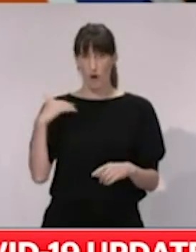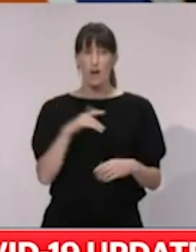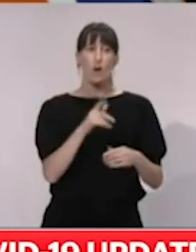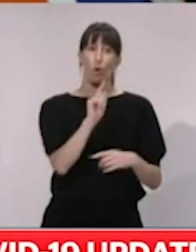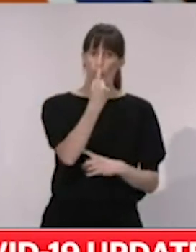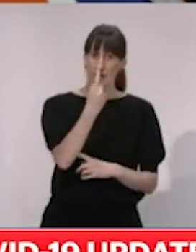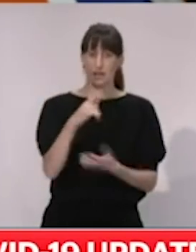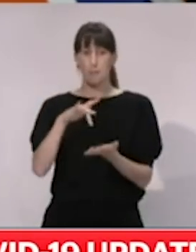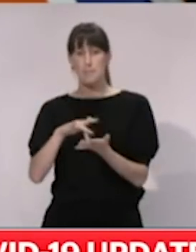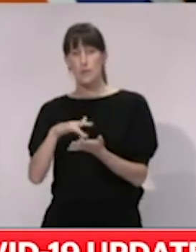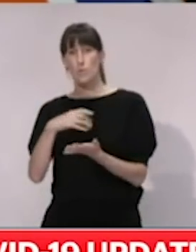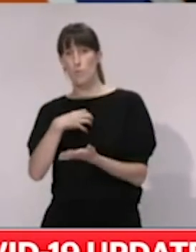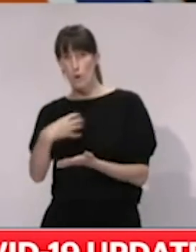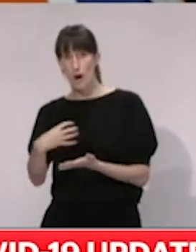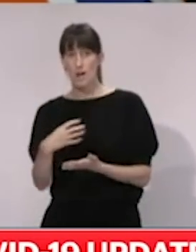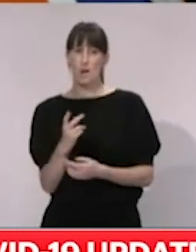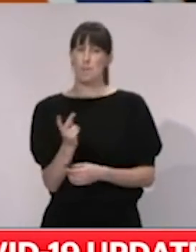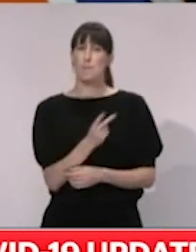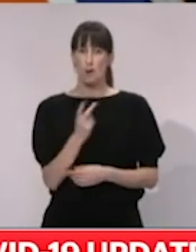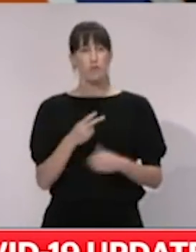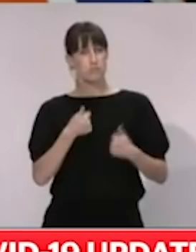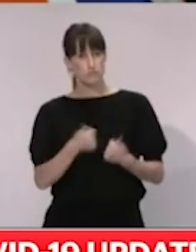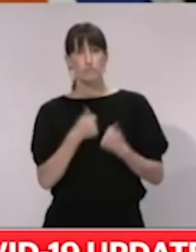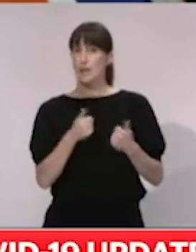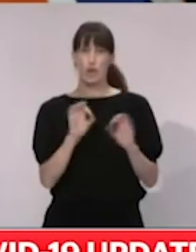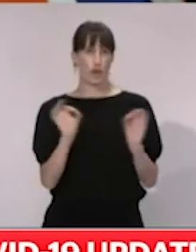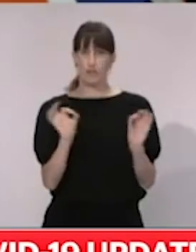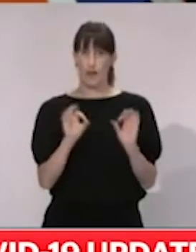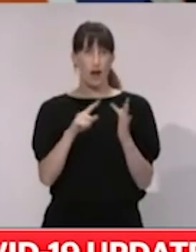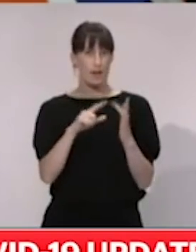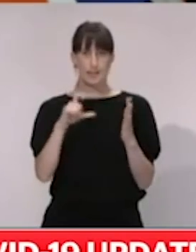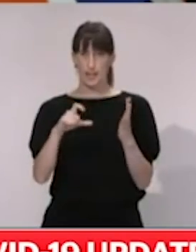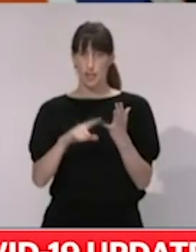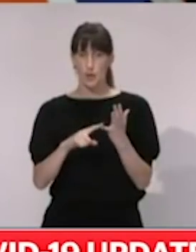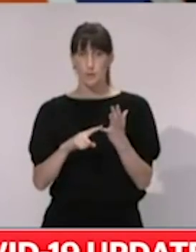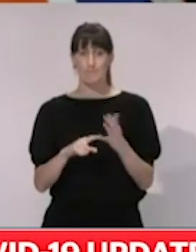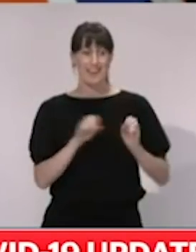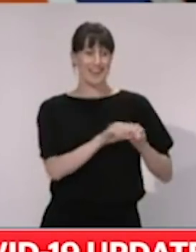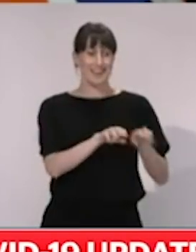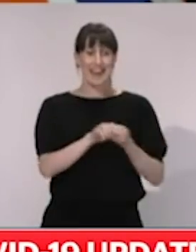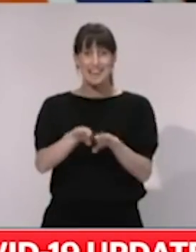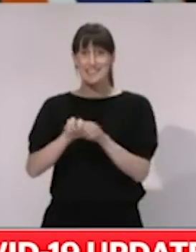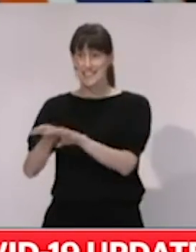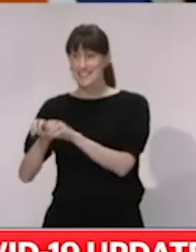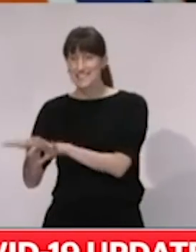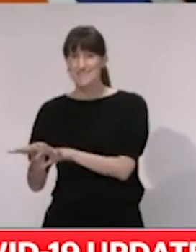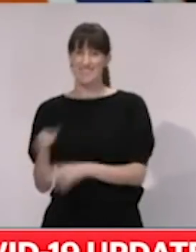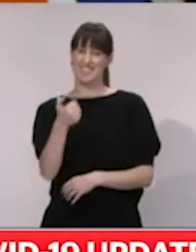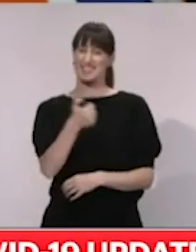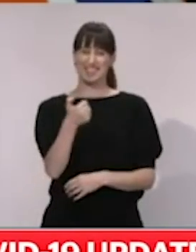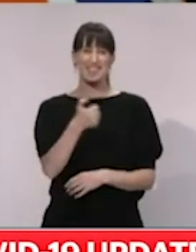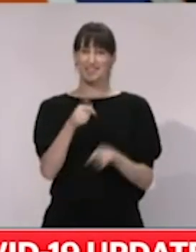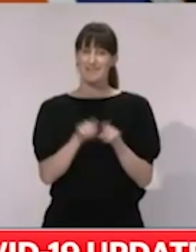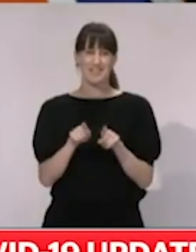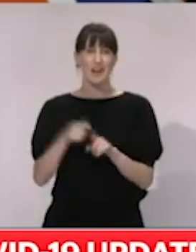are in intensive care units. The number of significant clusters remains at 16, but obviously no additional cases to add to